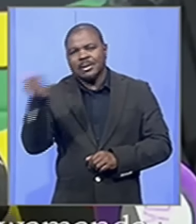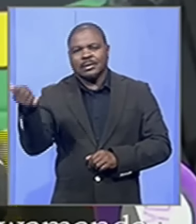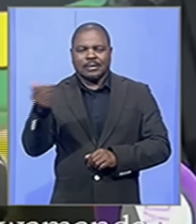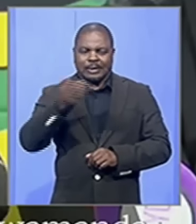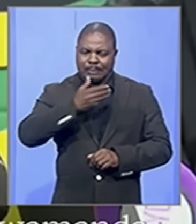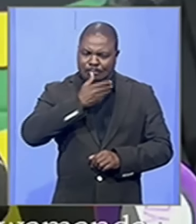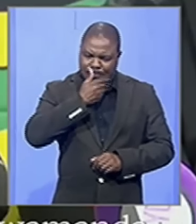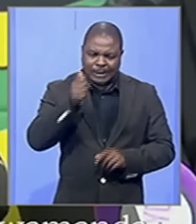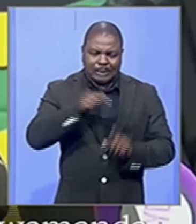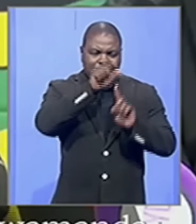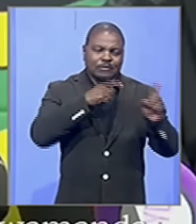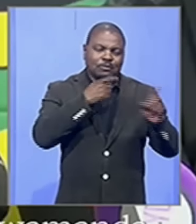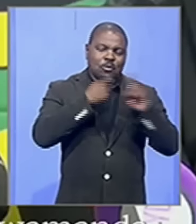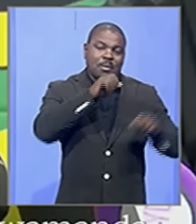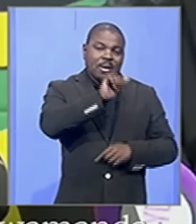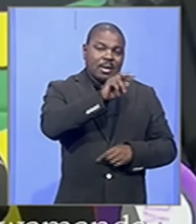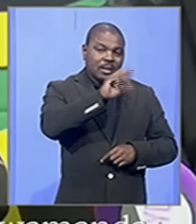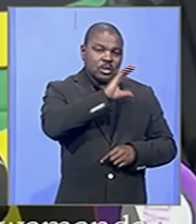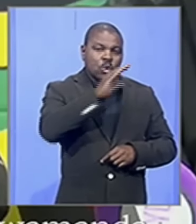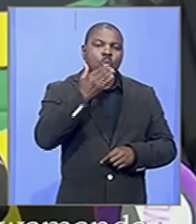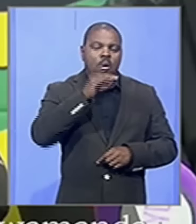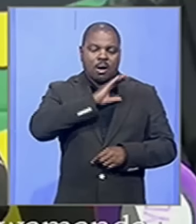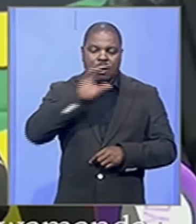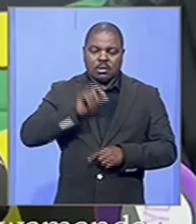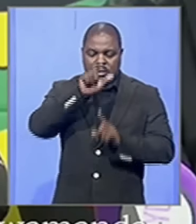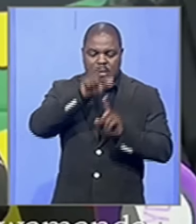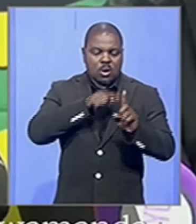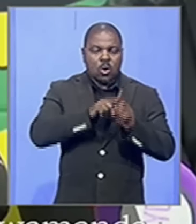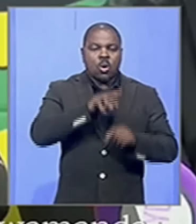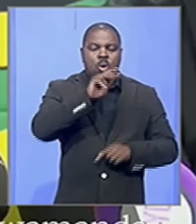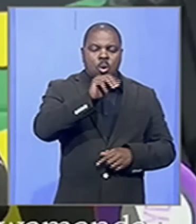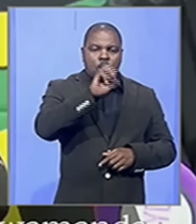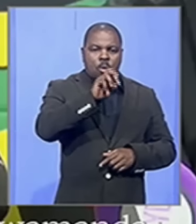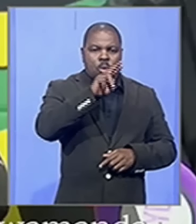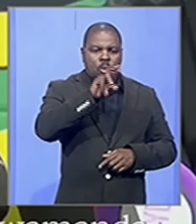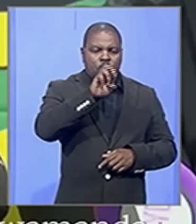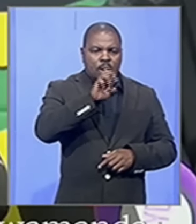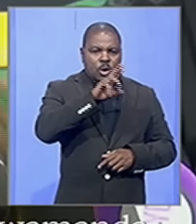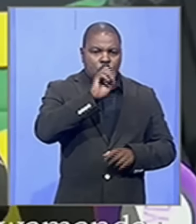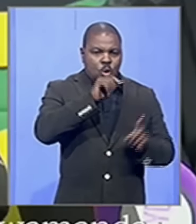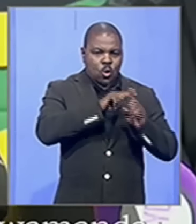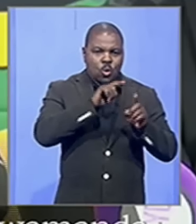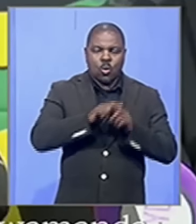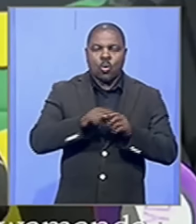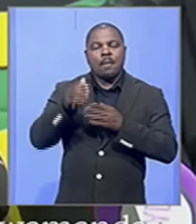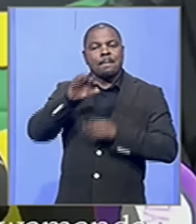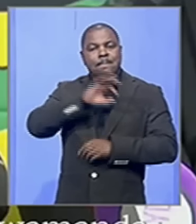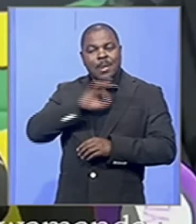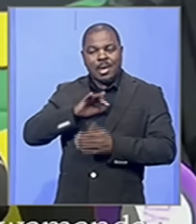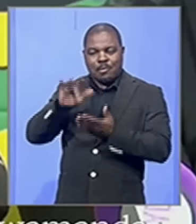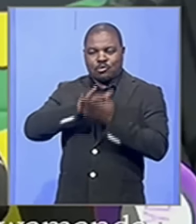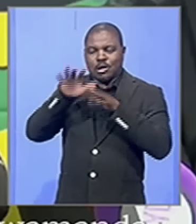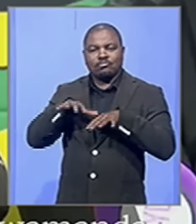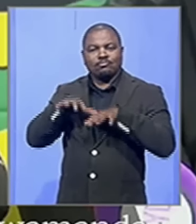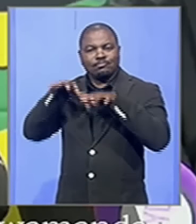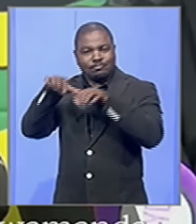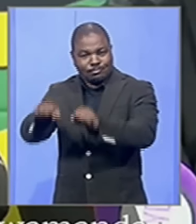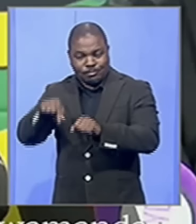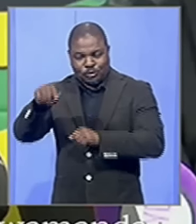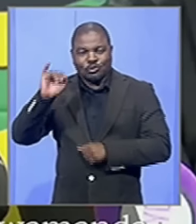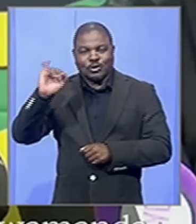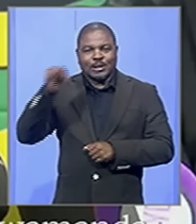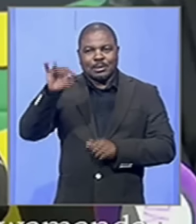African National Congress, Councillor Dada Morero, will be taking the leadership of mayorship in Johannesburg. He will be able to